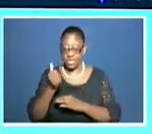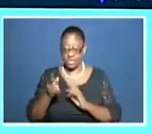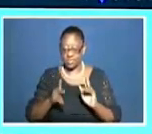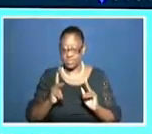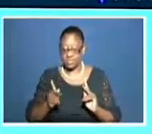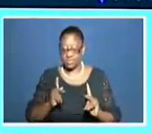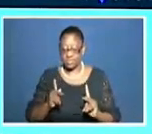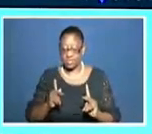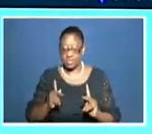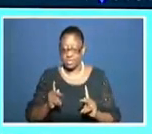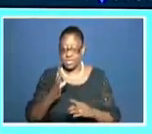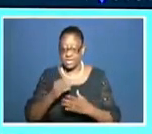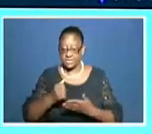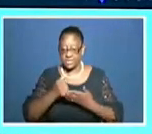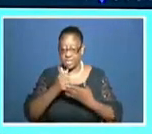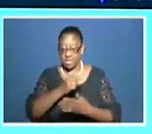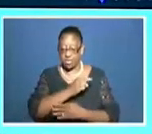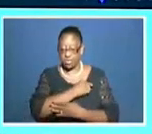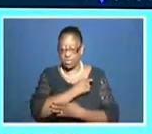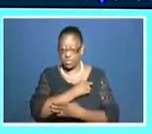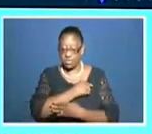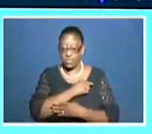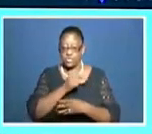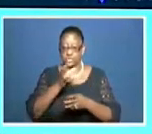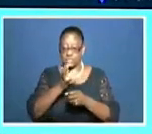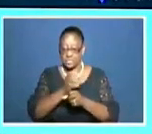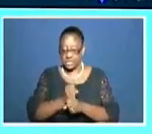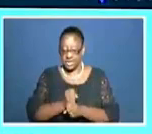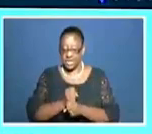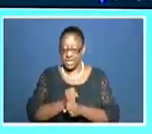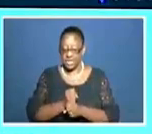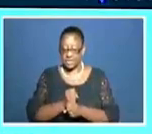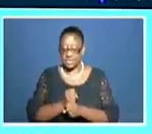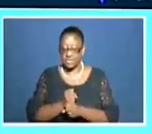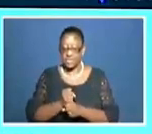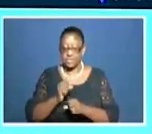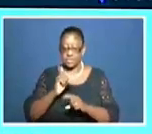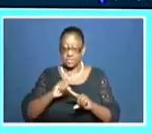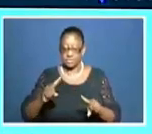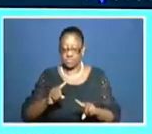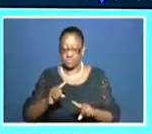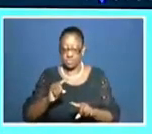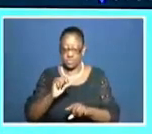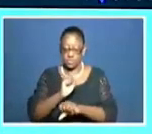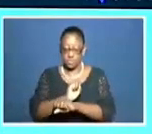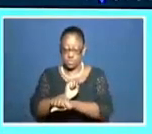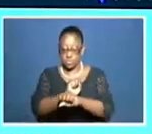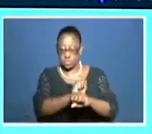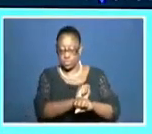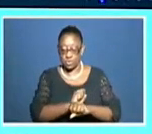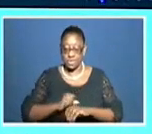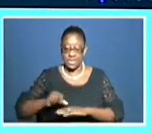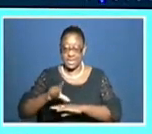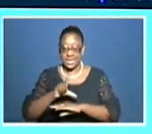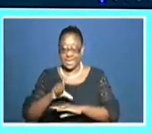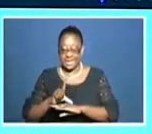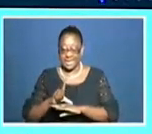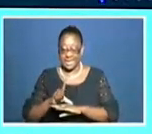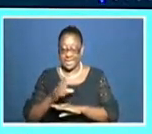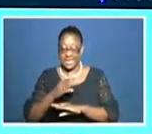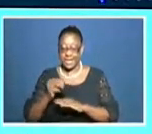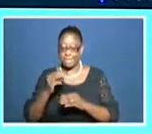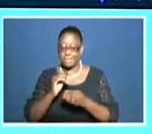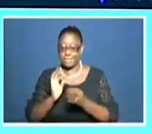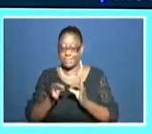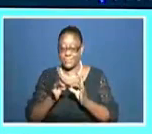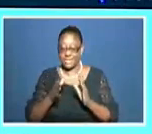public servant, namely Gibson, to procure and execute capital works contracts for landscaping and maintenance. An